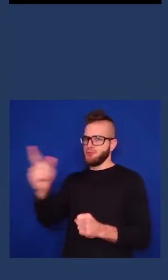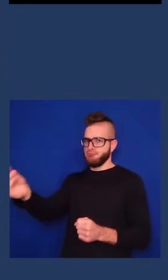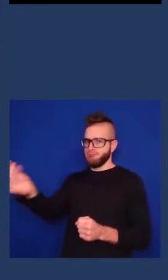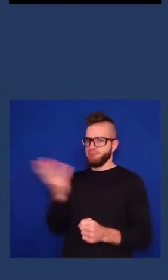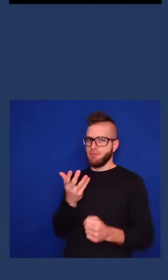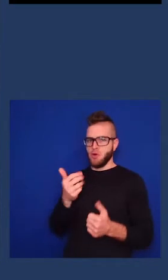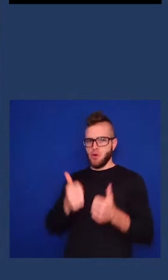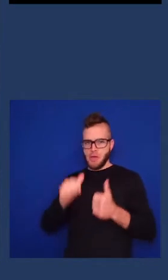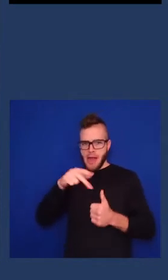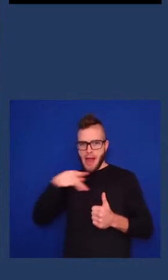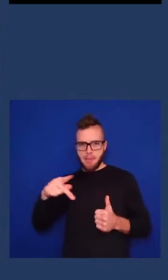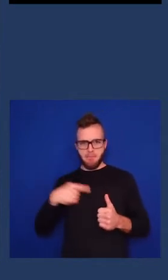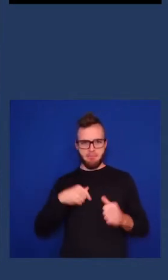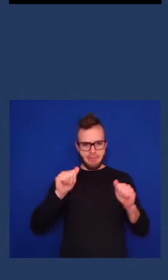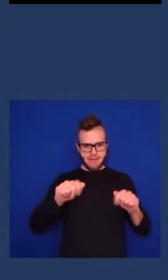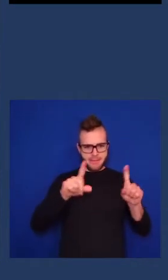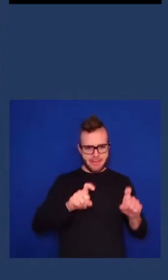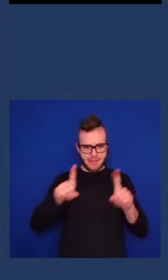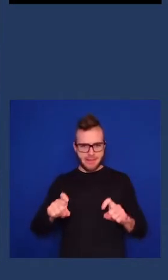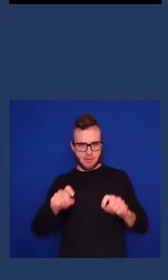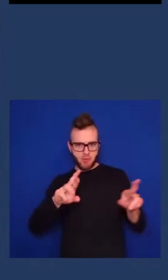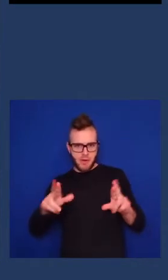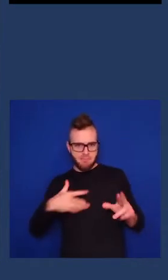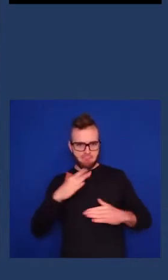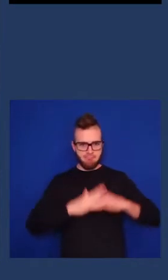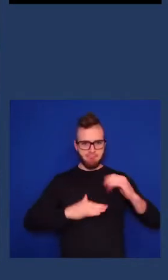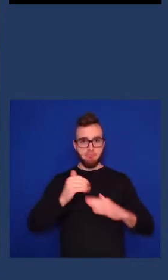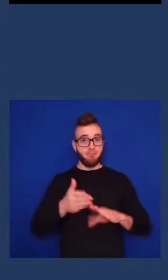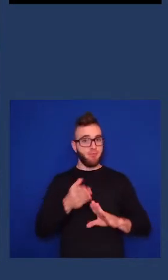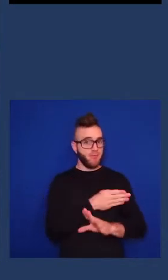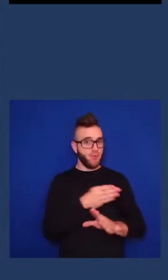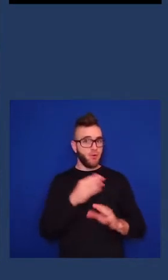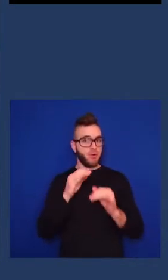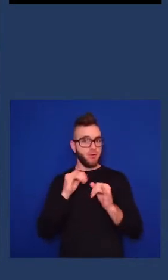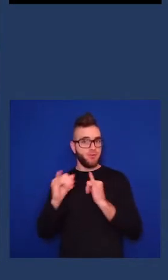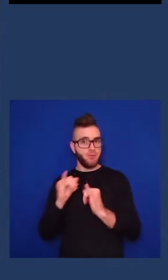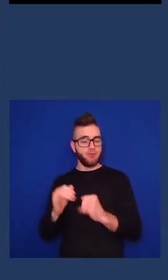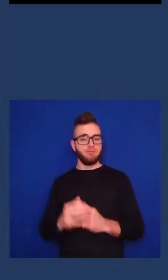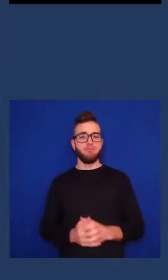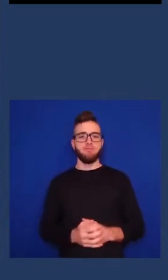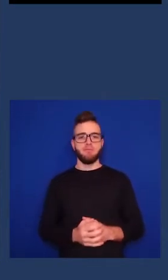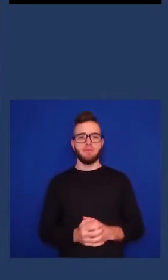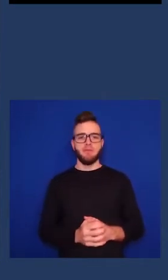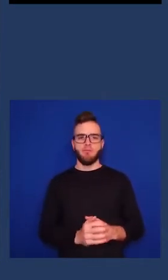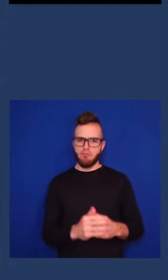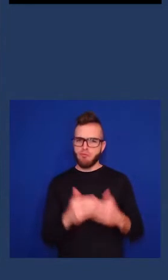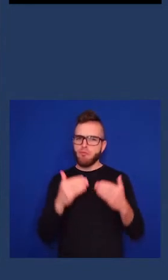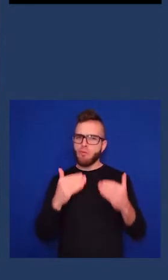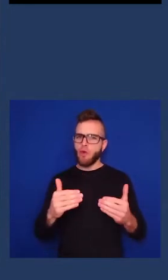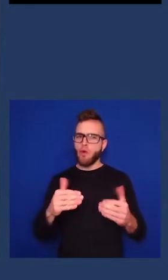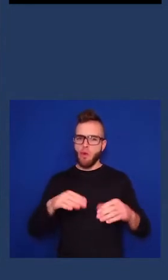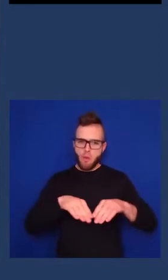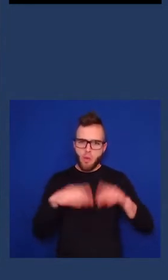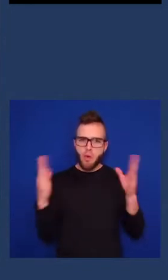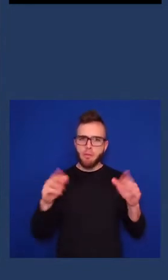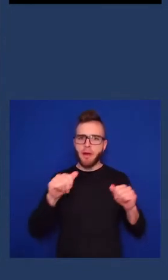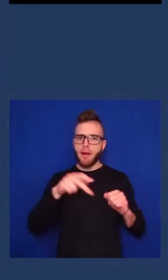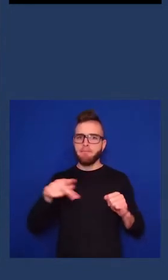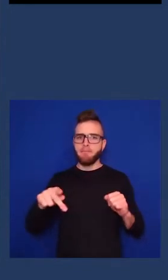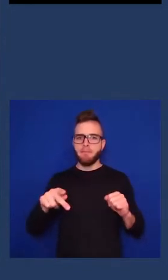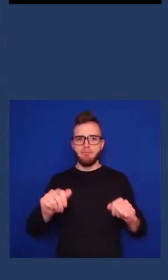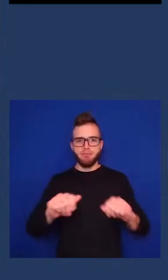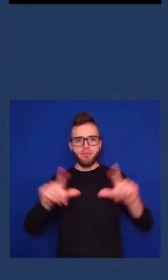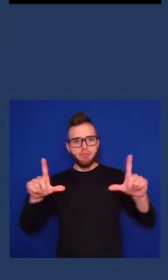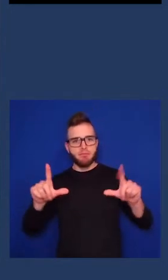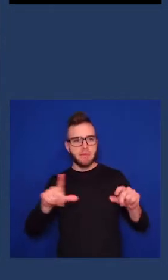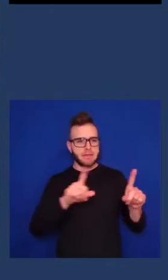type of application before the interview. You'll want to test that the application is working. You should be able to join and leave